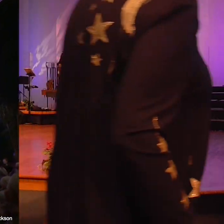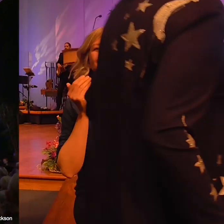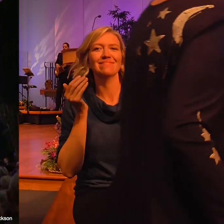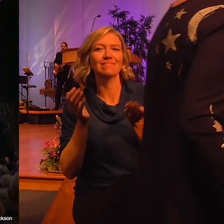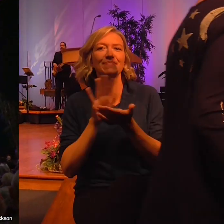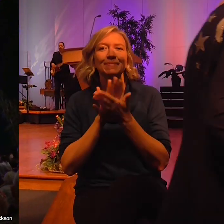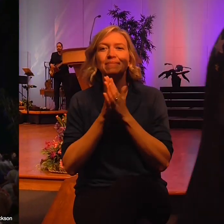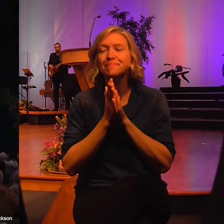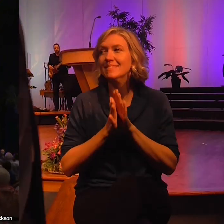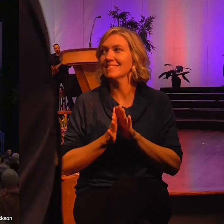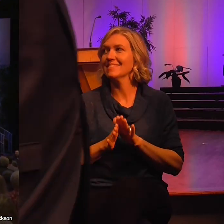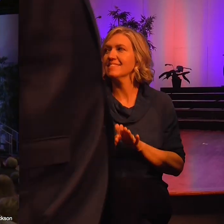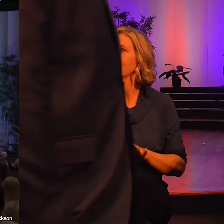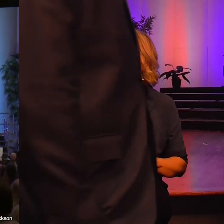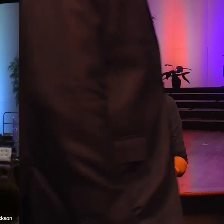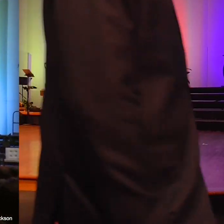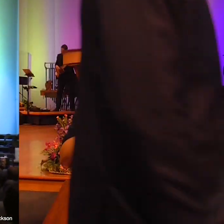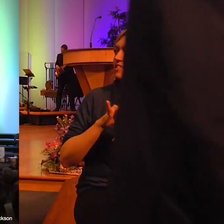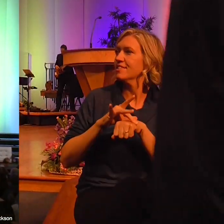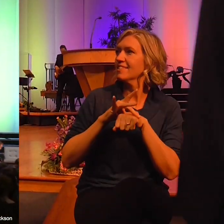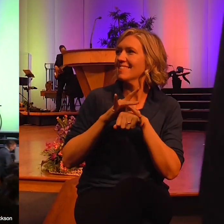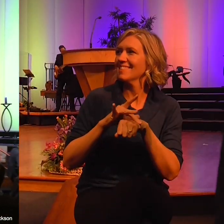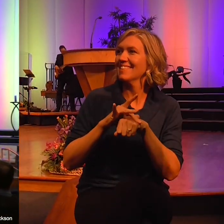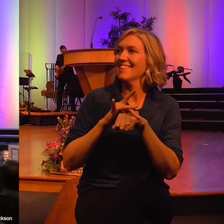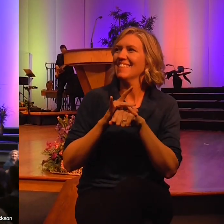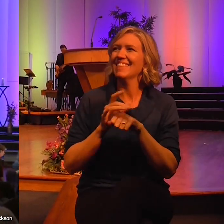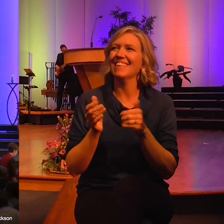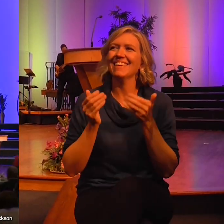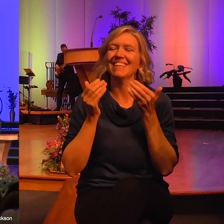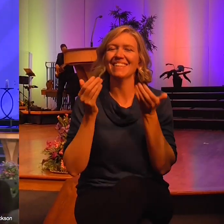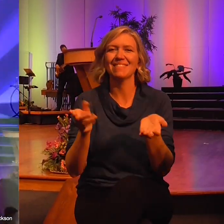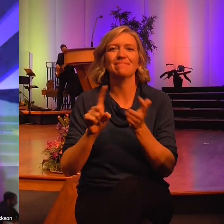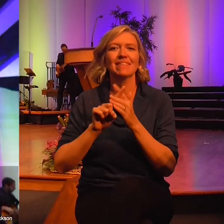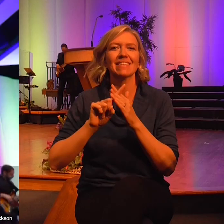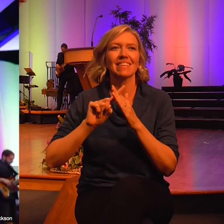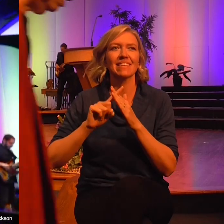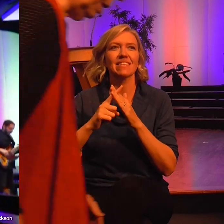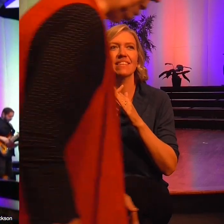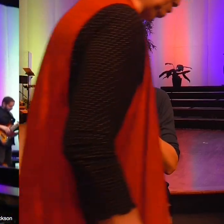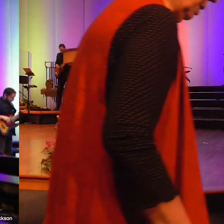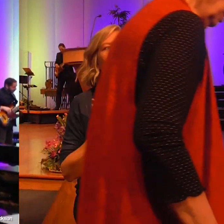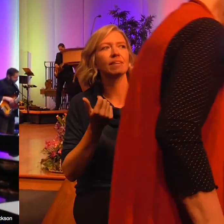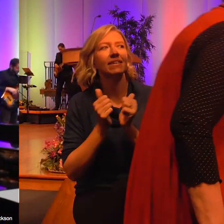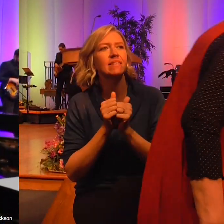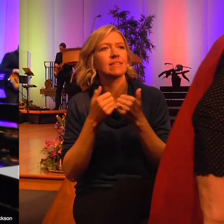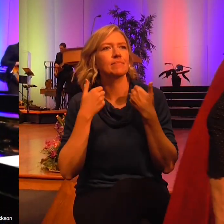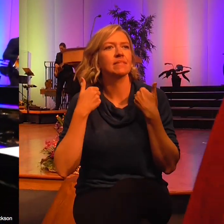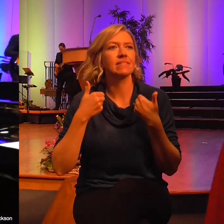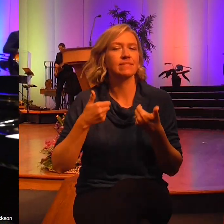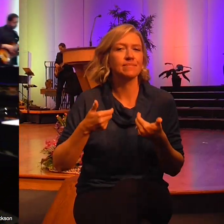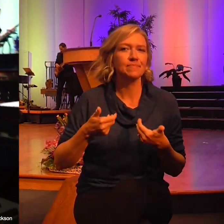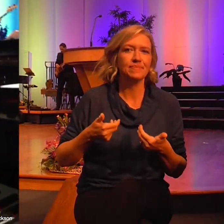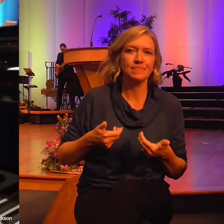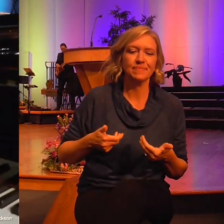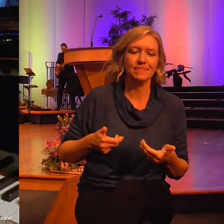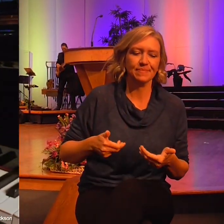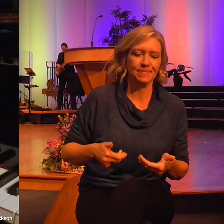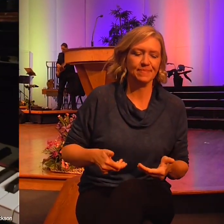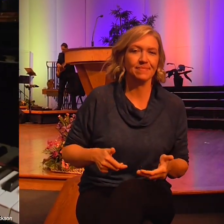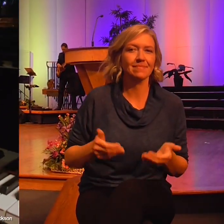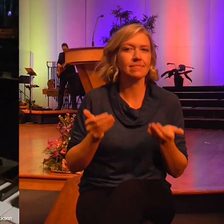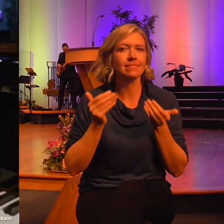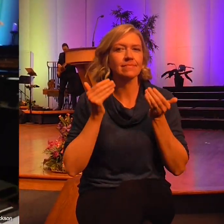Let there be peace on earth, and let it begin with me.